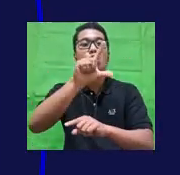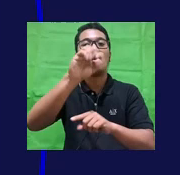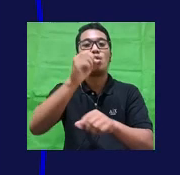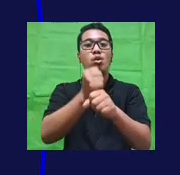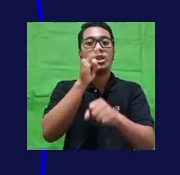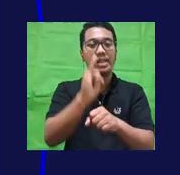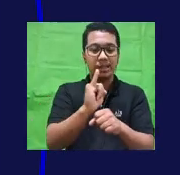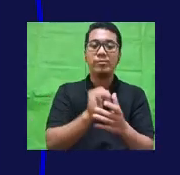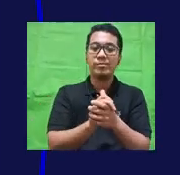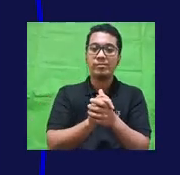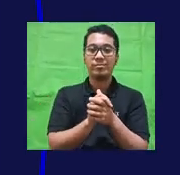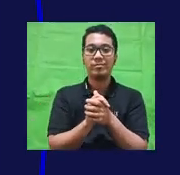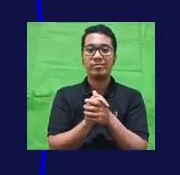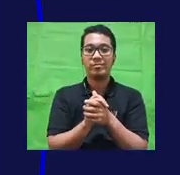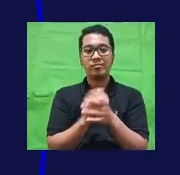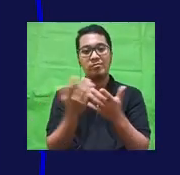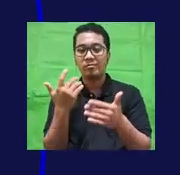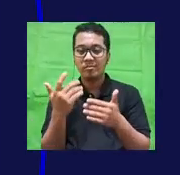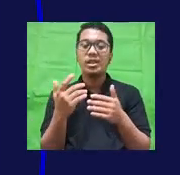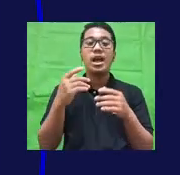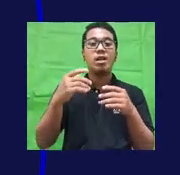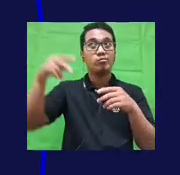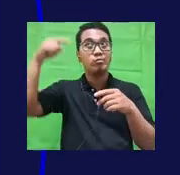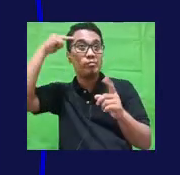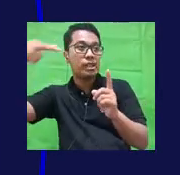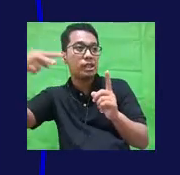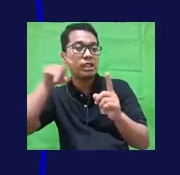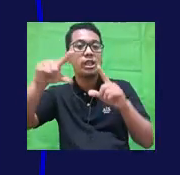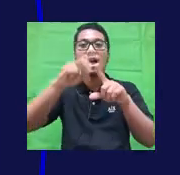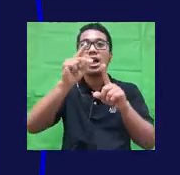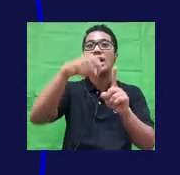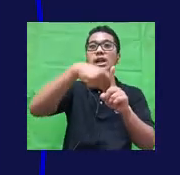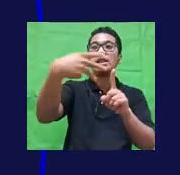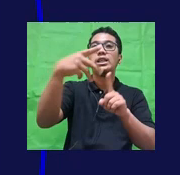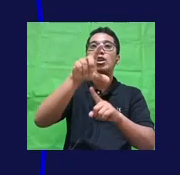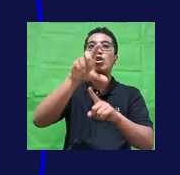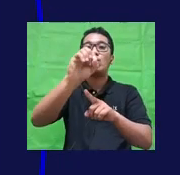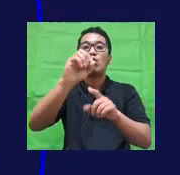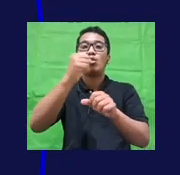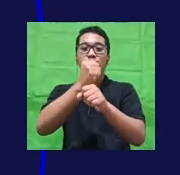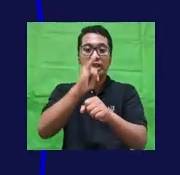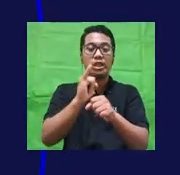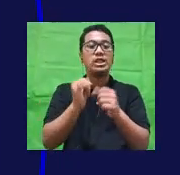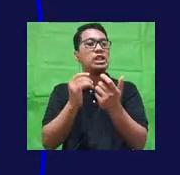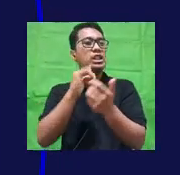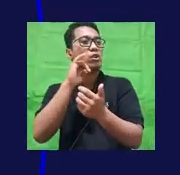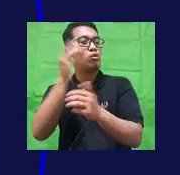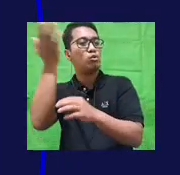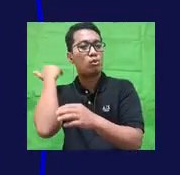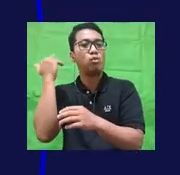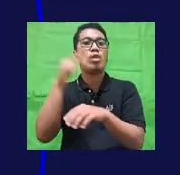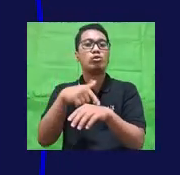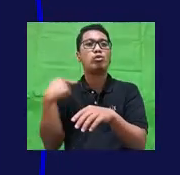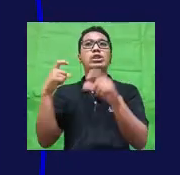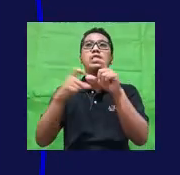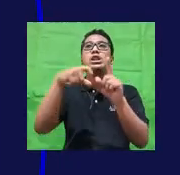archaeological perspective of each space. So when I was in Scotland, I was very interested